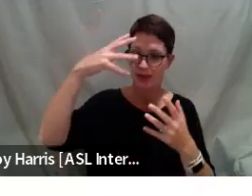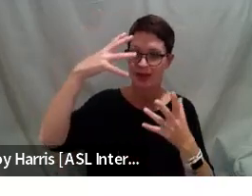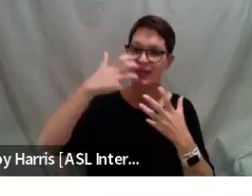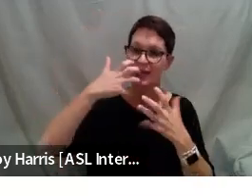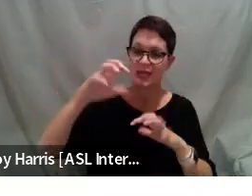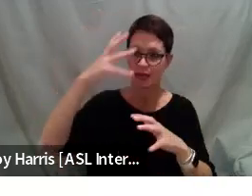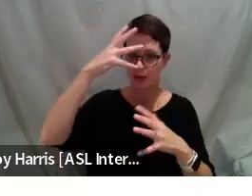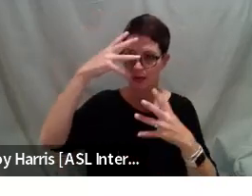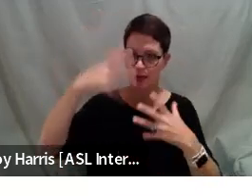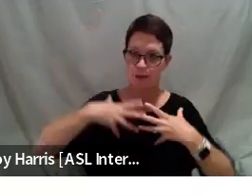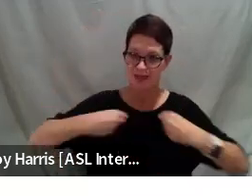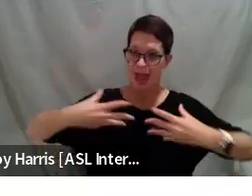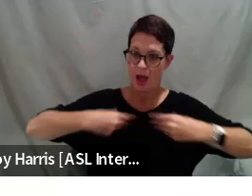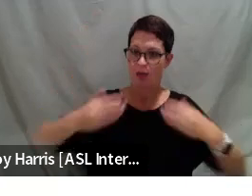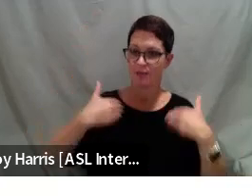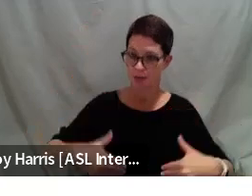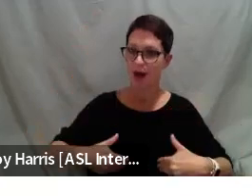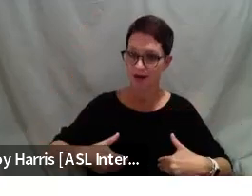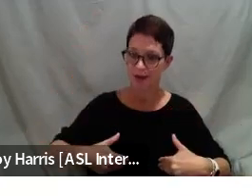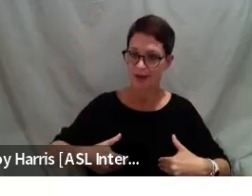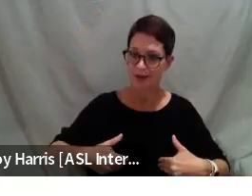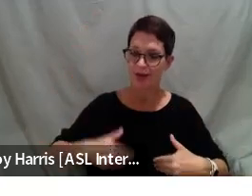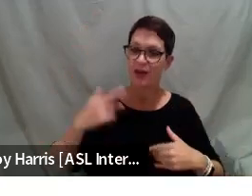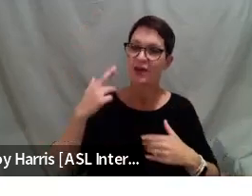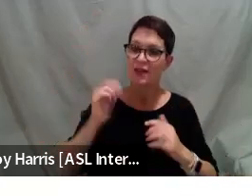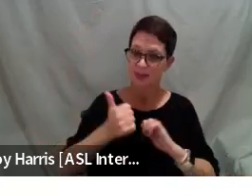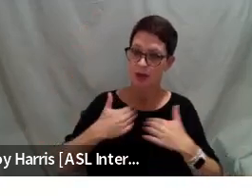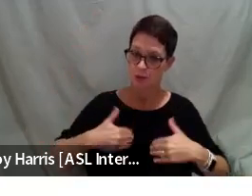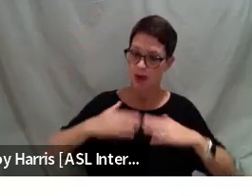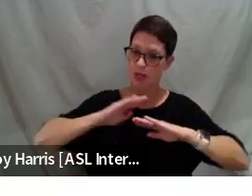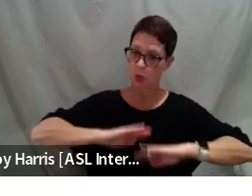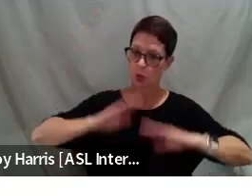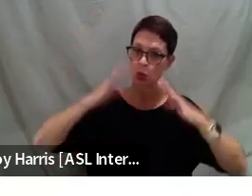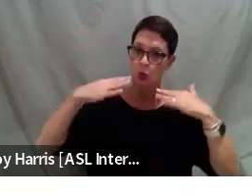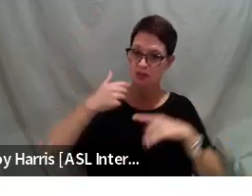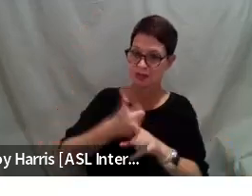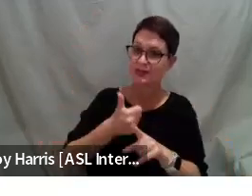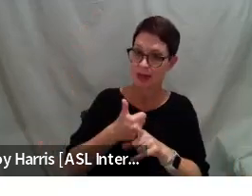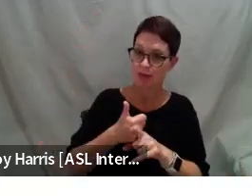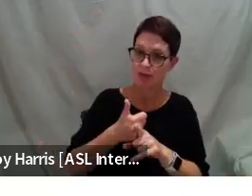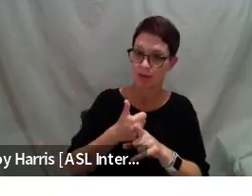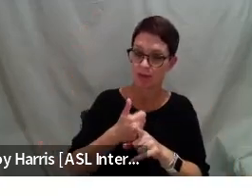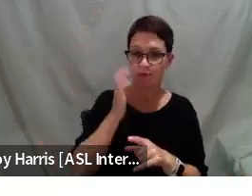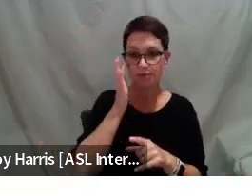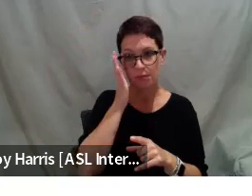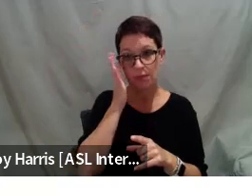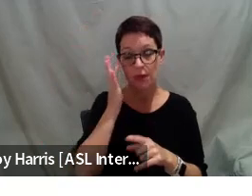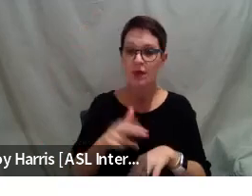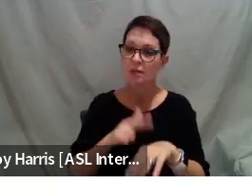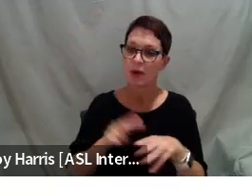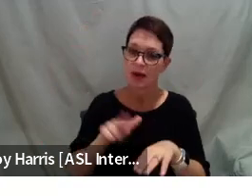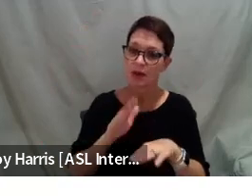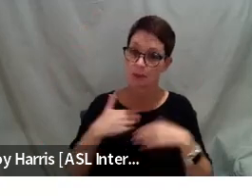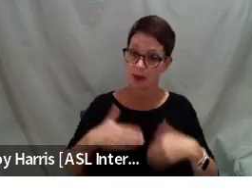away from your body, thus cooling yourself down. And our body's natural way of